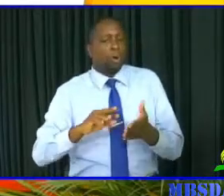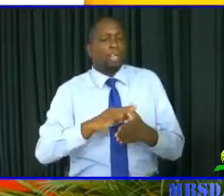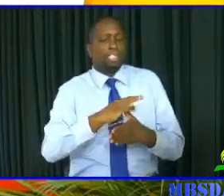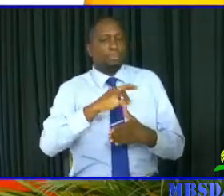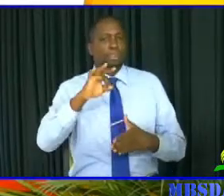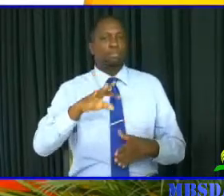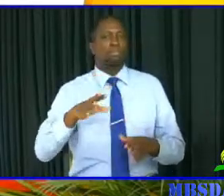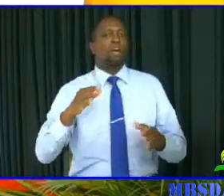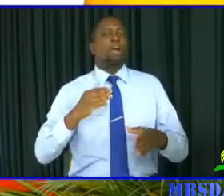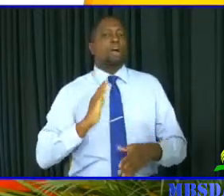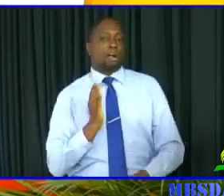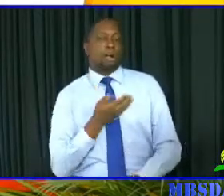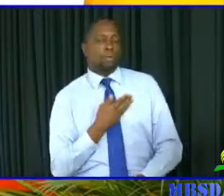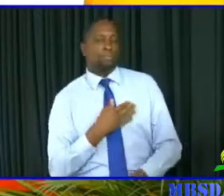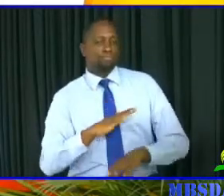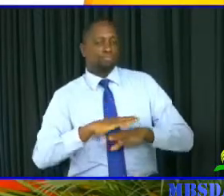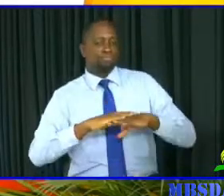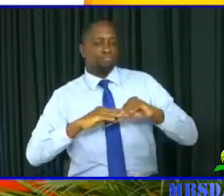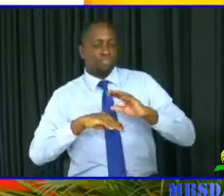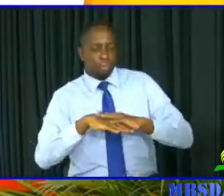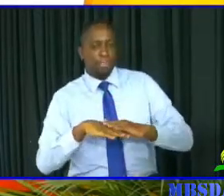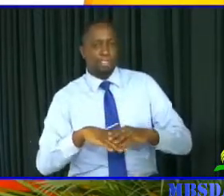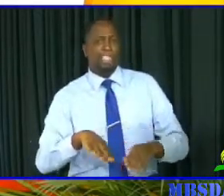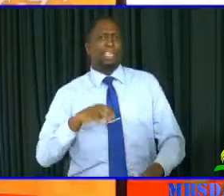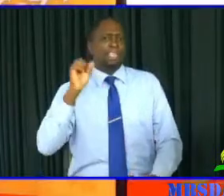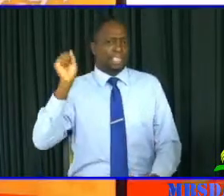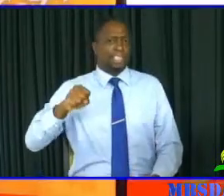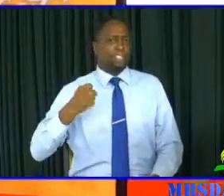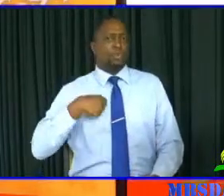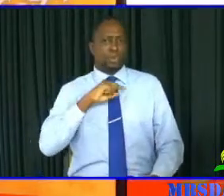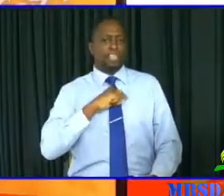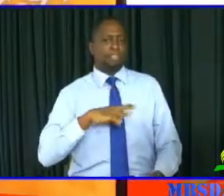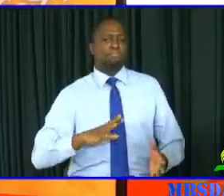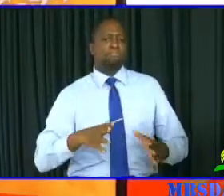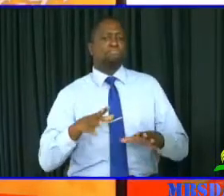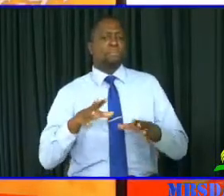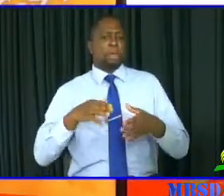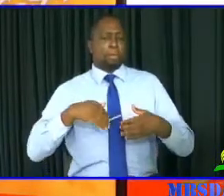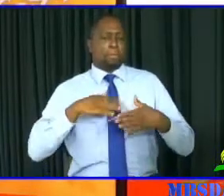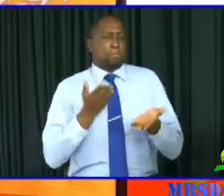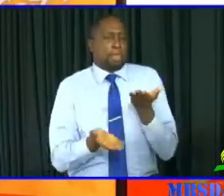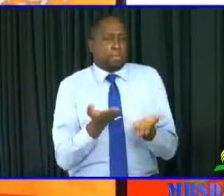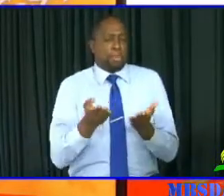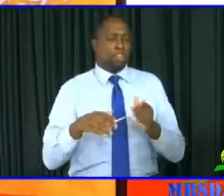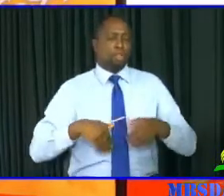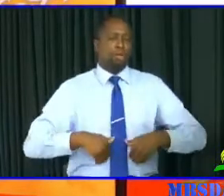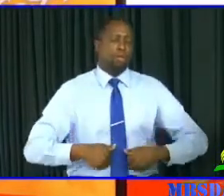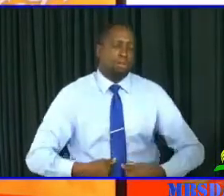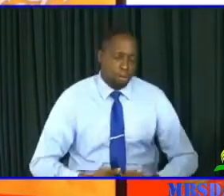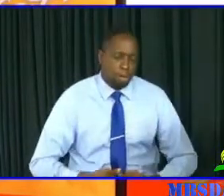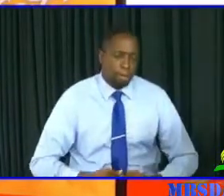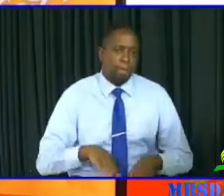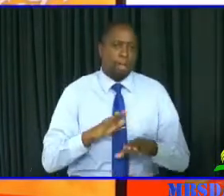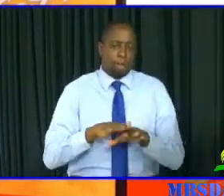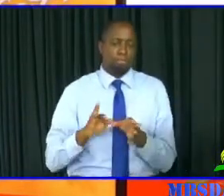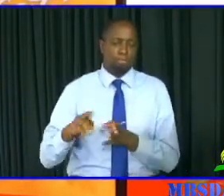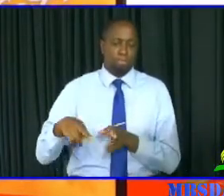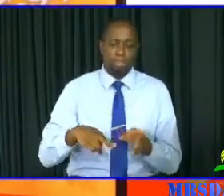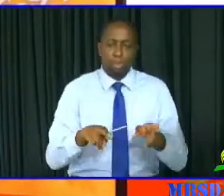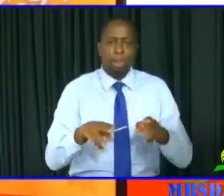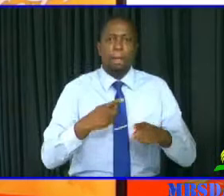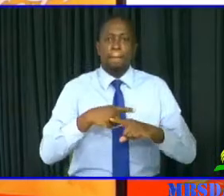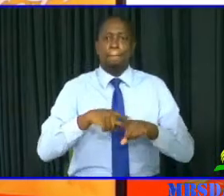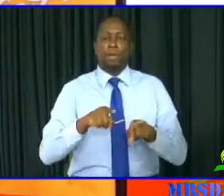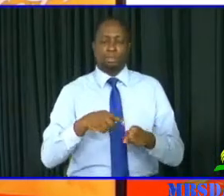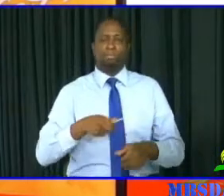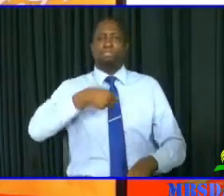our comforter. So while we may get weary along the journey, never forget that God has sent us help in the form of the